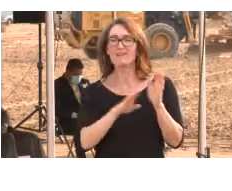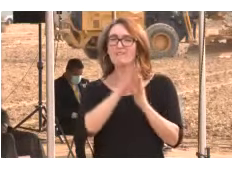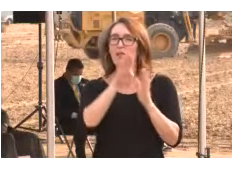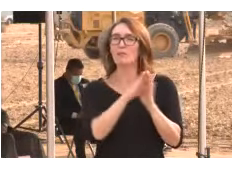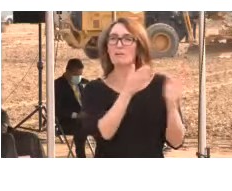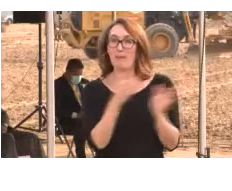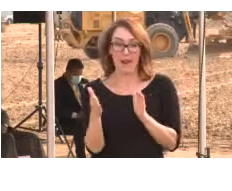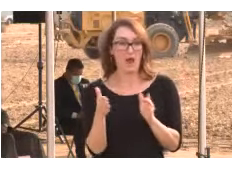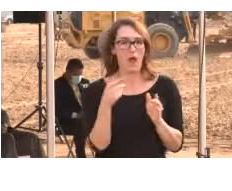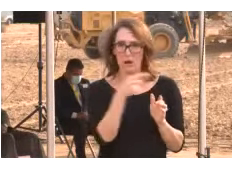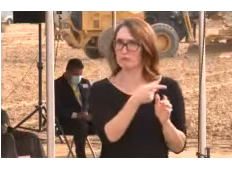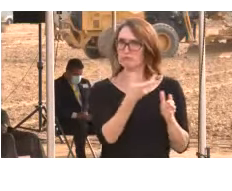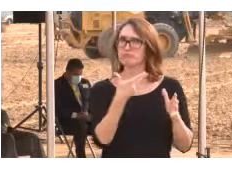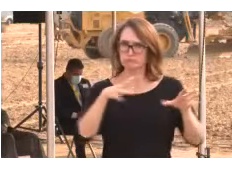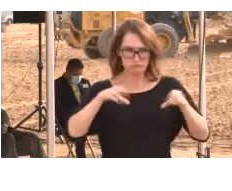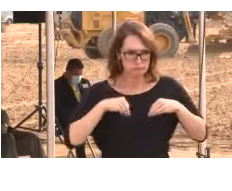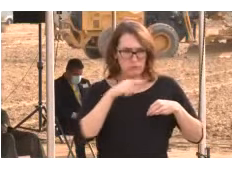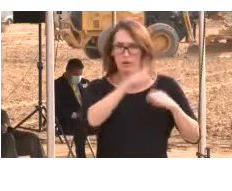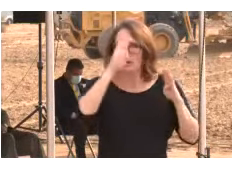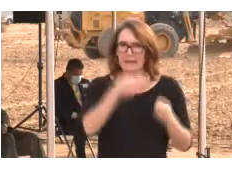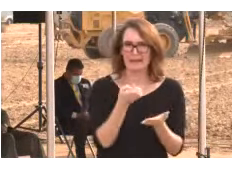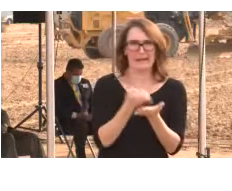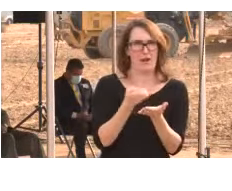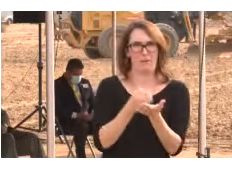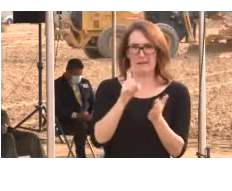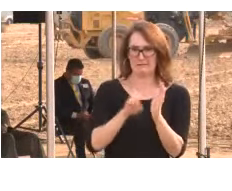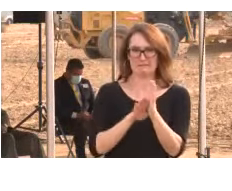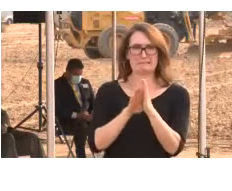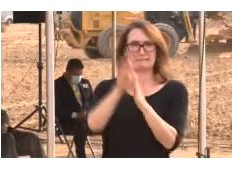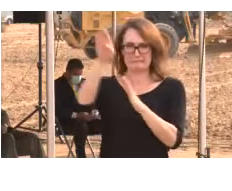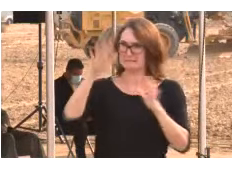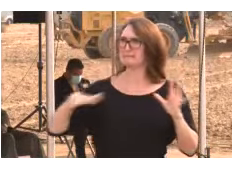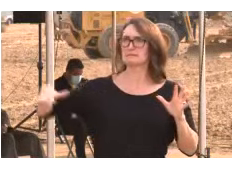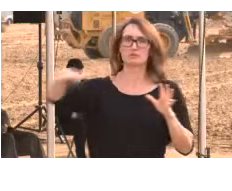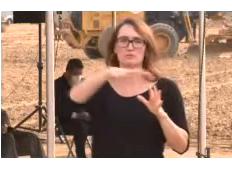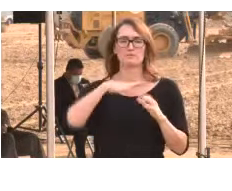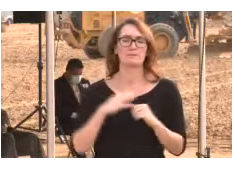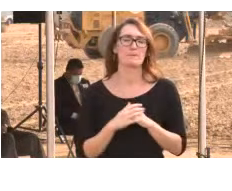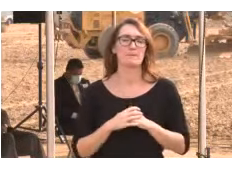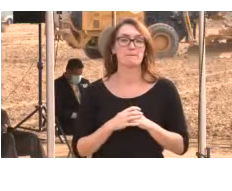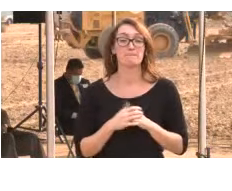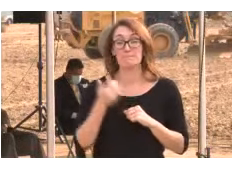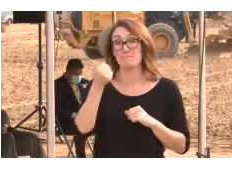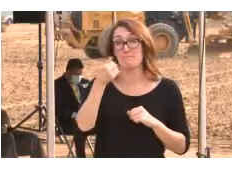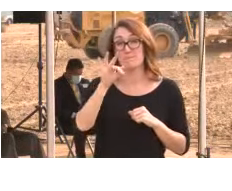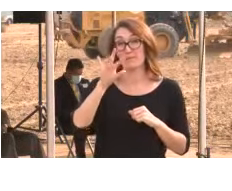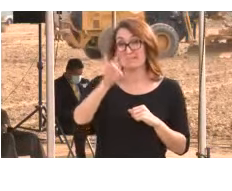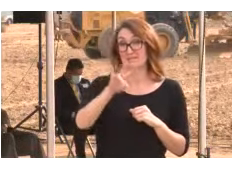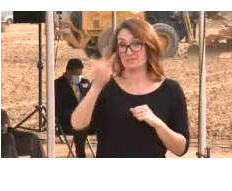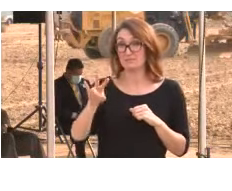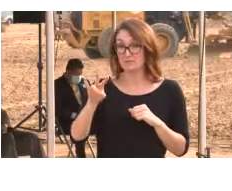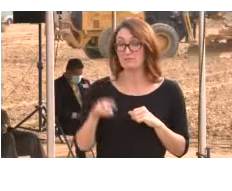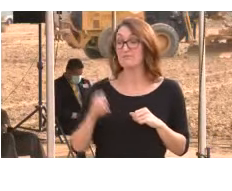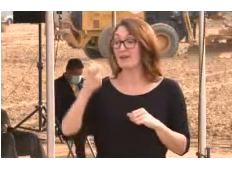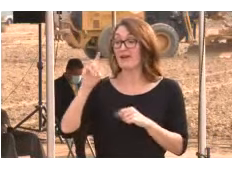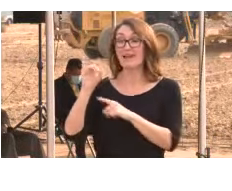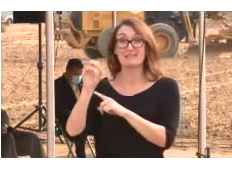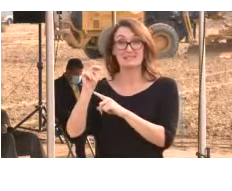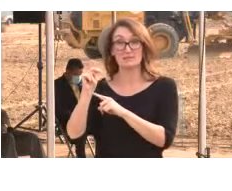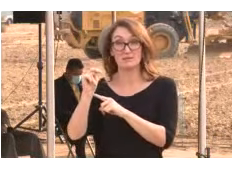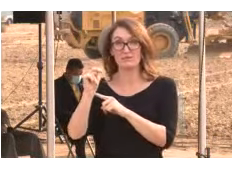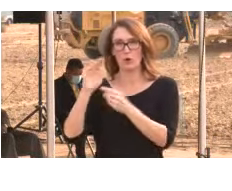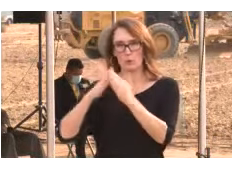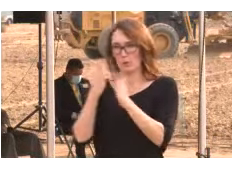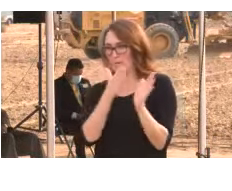and it was adopted focusing on economic conditions needed for growth. In 1977, the Edison Community Plan